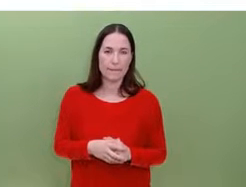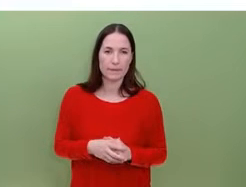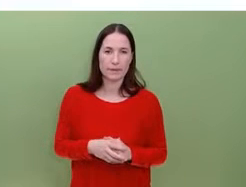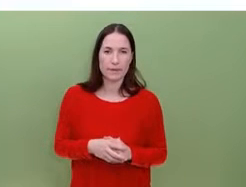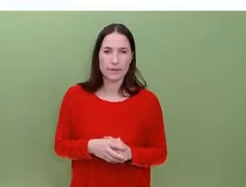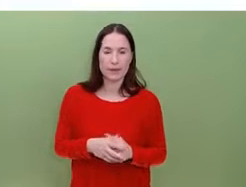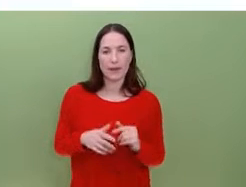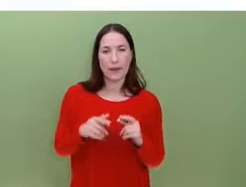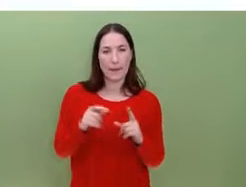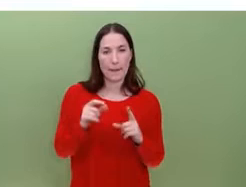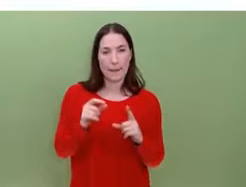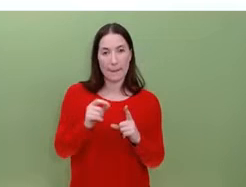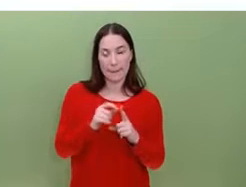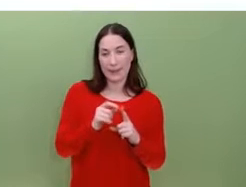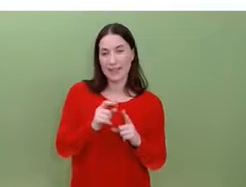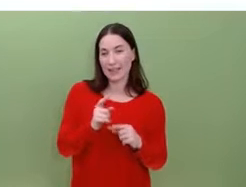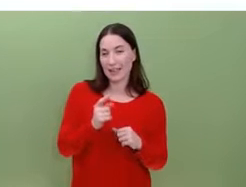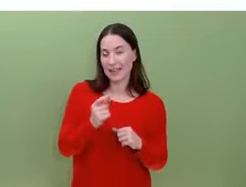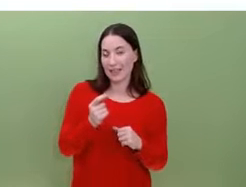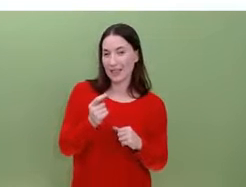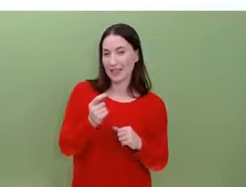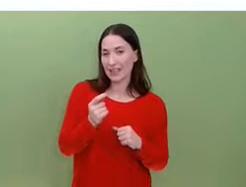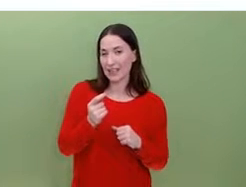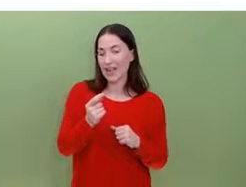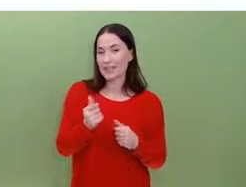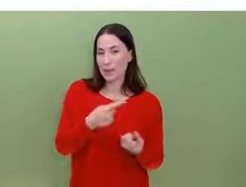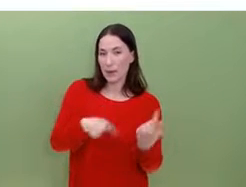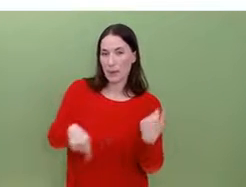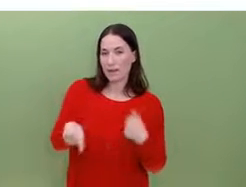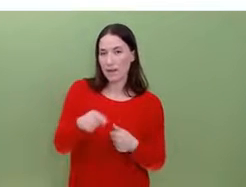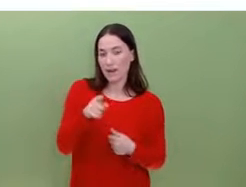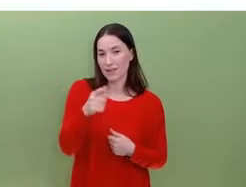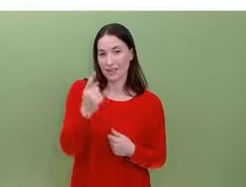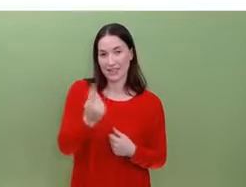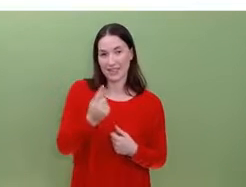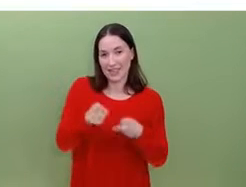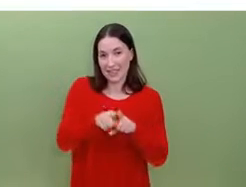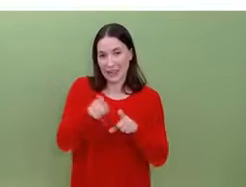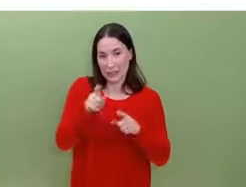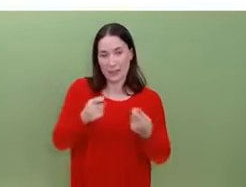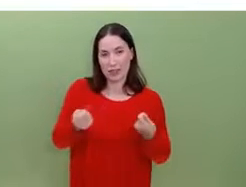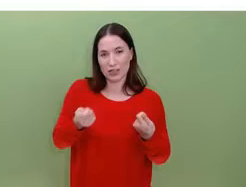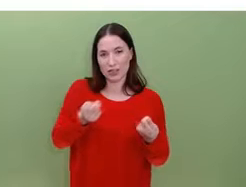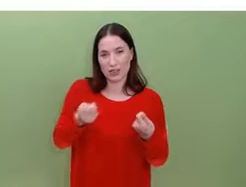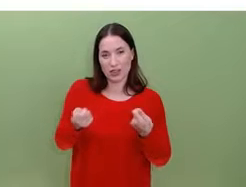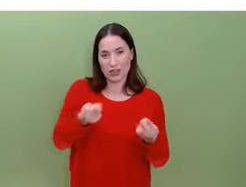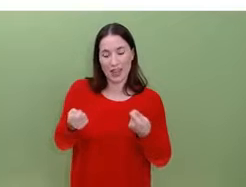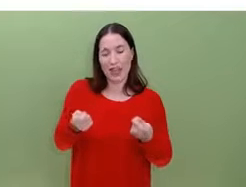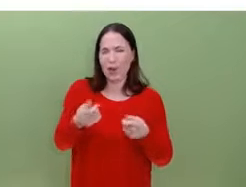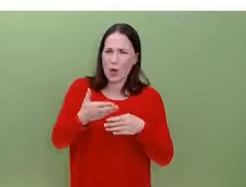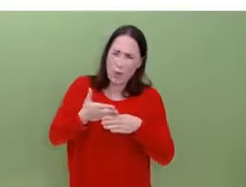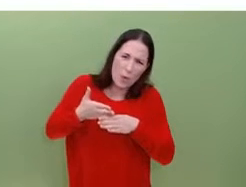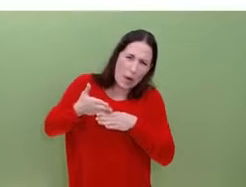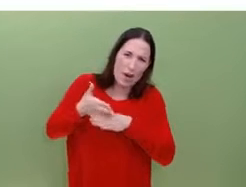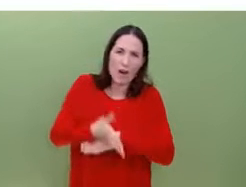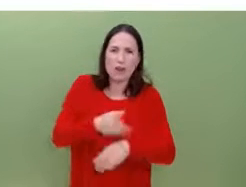particularly, Chair, implicated in this, I'm afraid, have worked tirelessly to try and